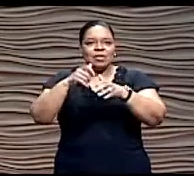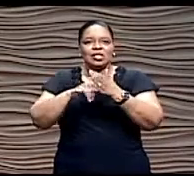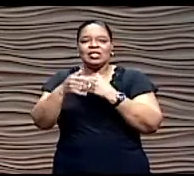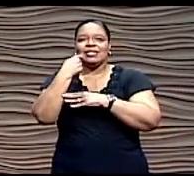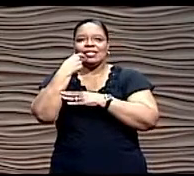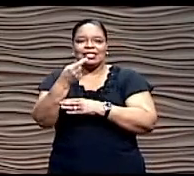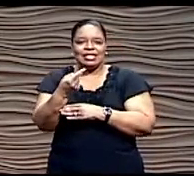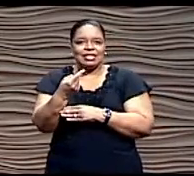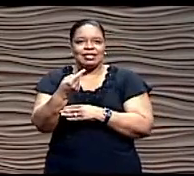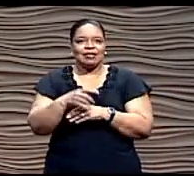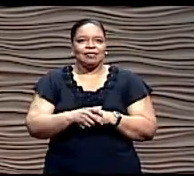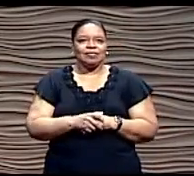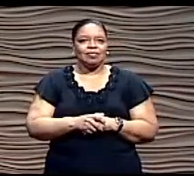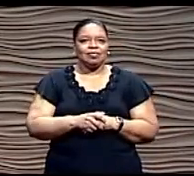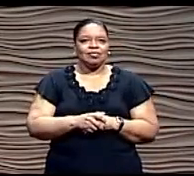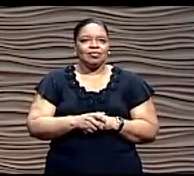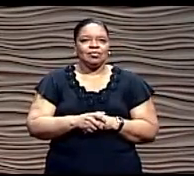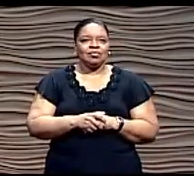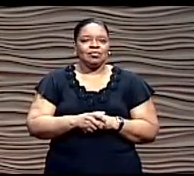says,